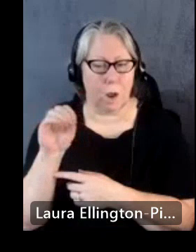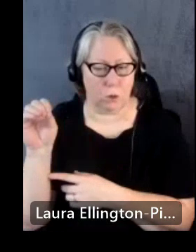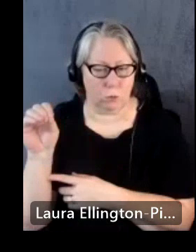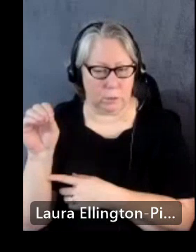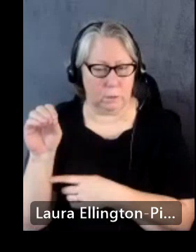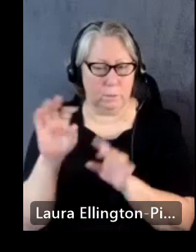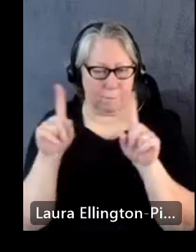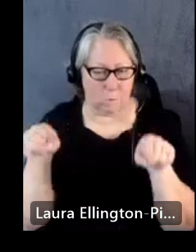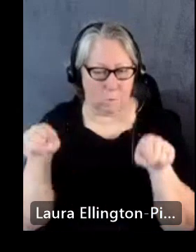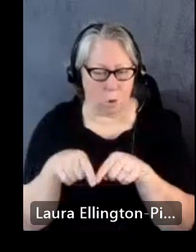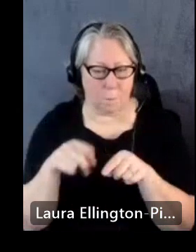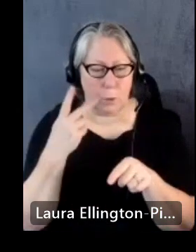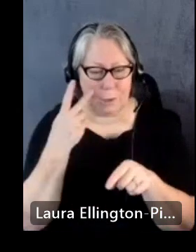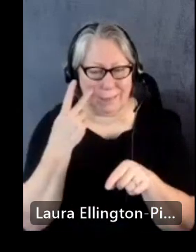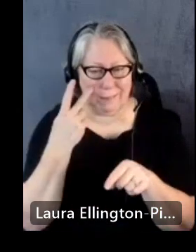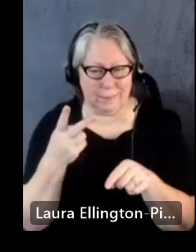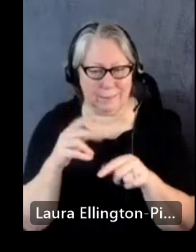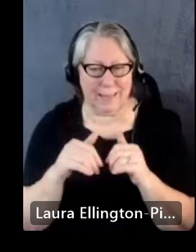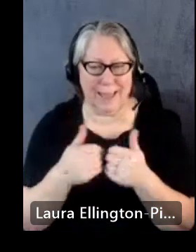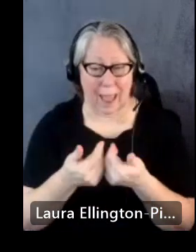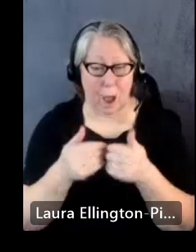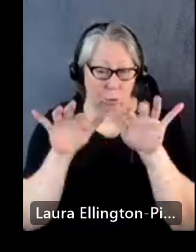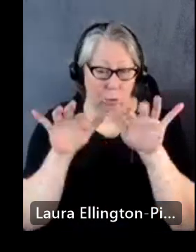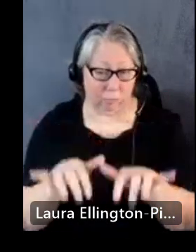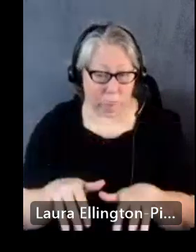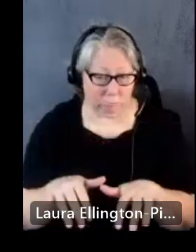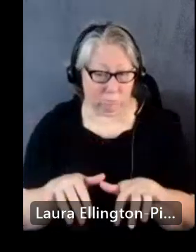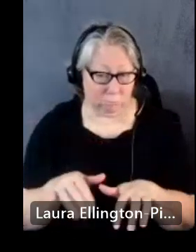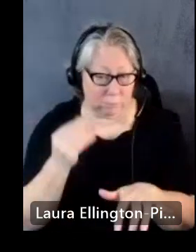So you can see that how you enter in actual data.